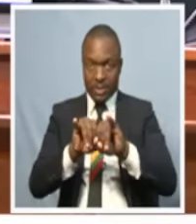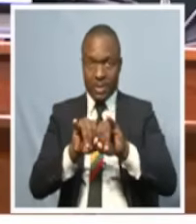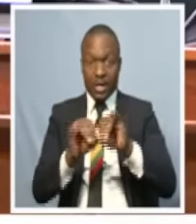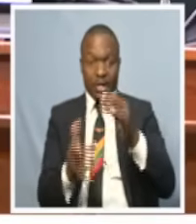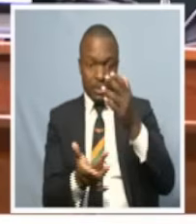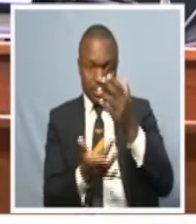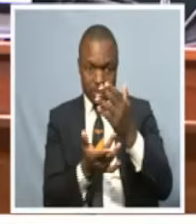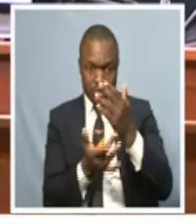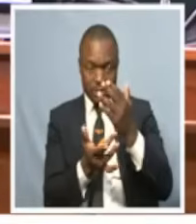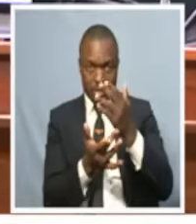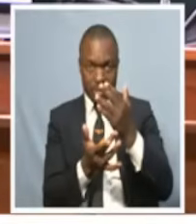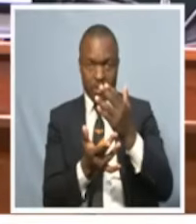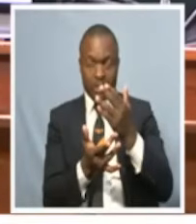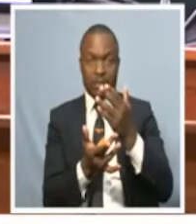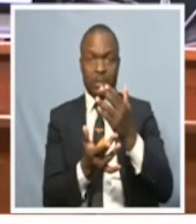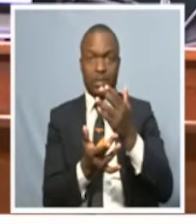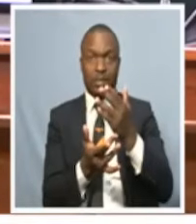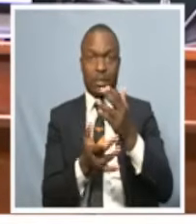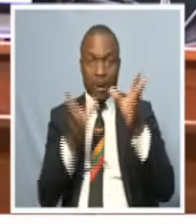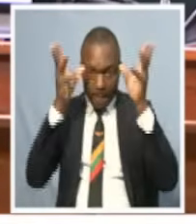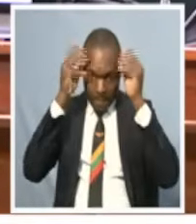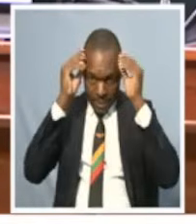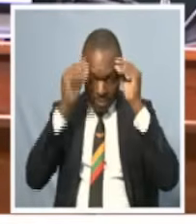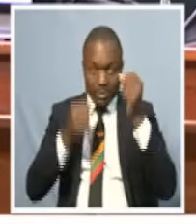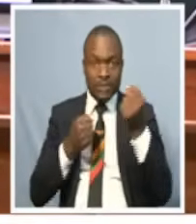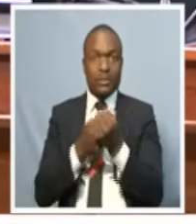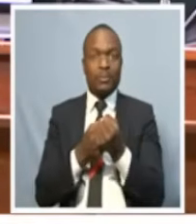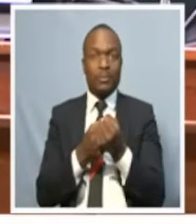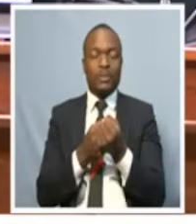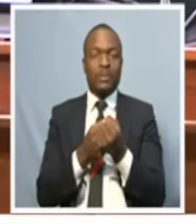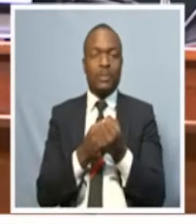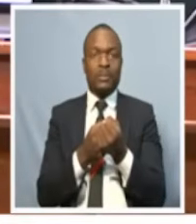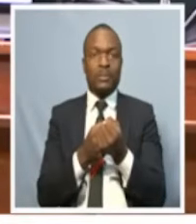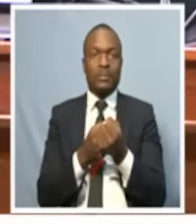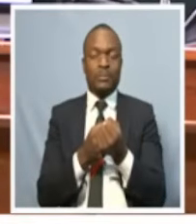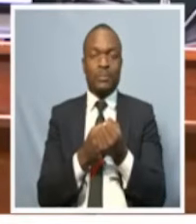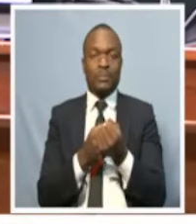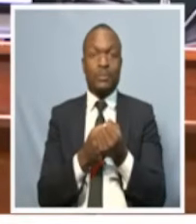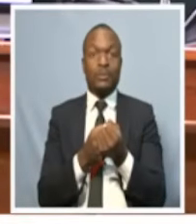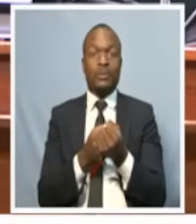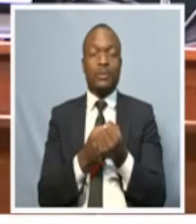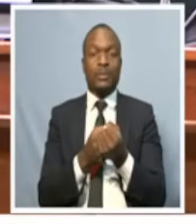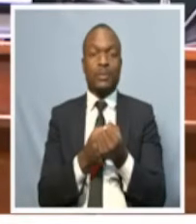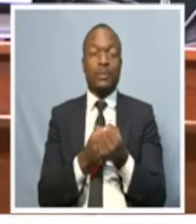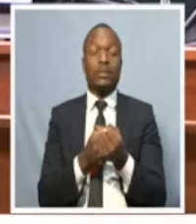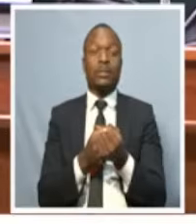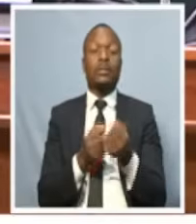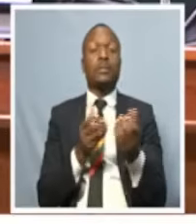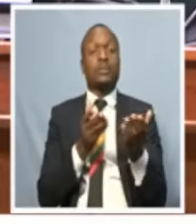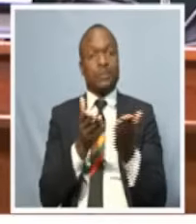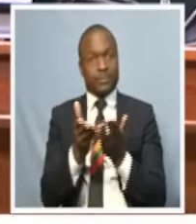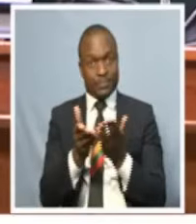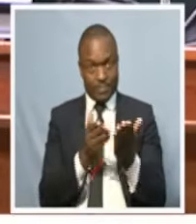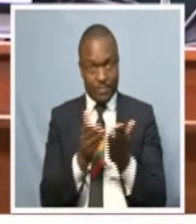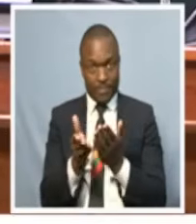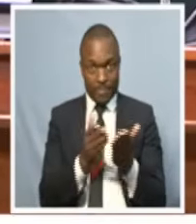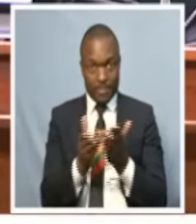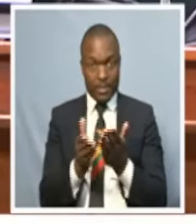expertise that supports the operational readiness of the service. Their integration into